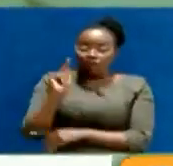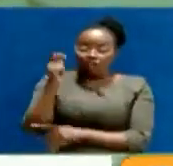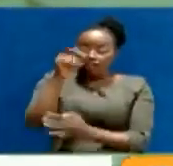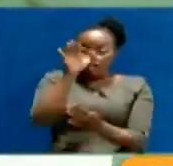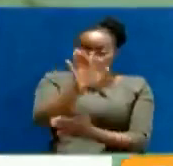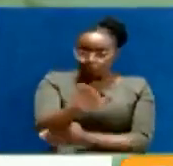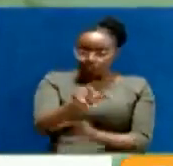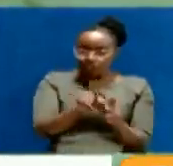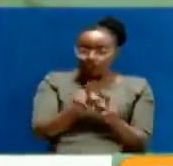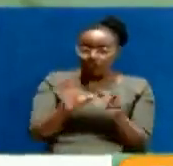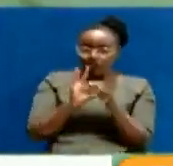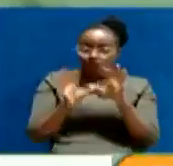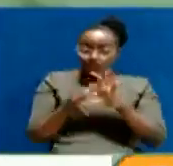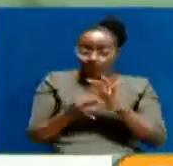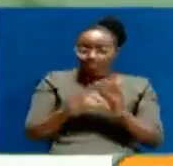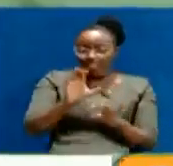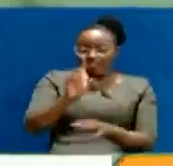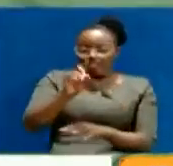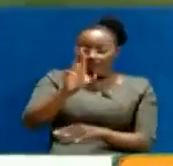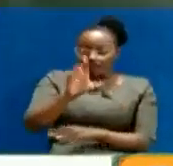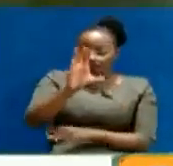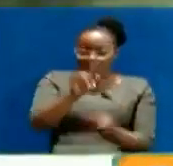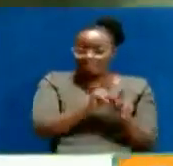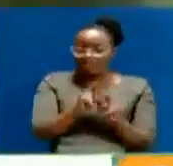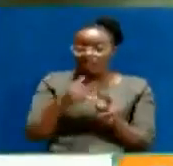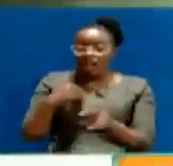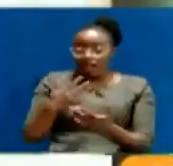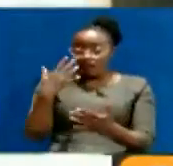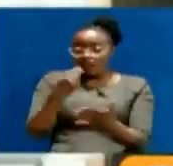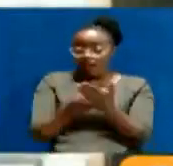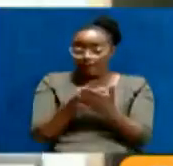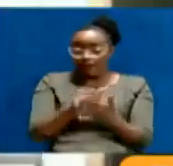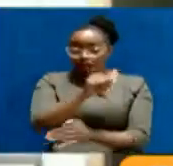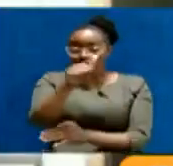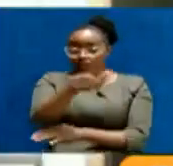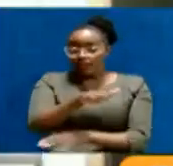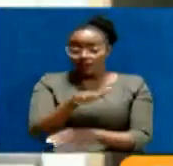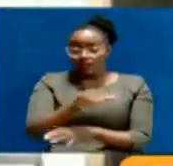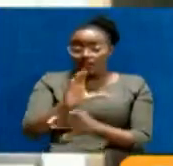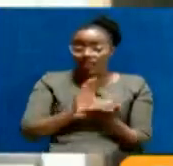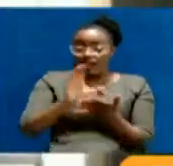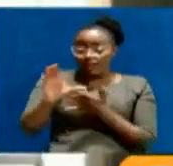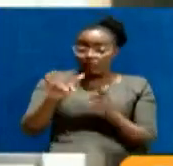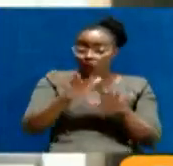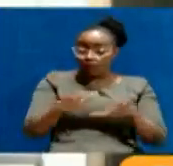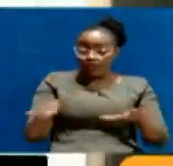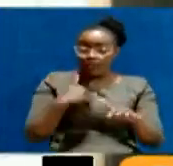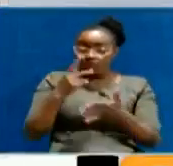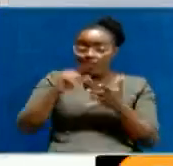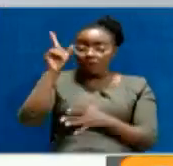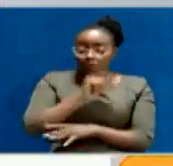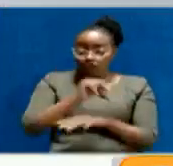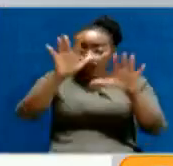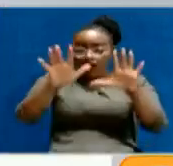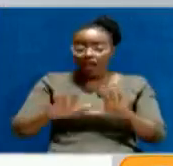Deposit Insurance Corporation, KDIC, will execute the liquidation. Elsewhere, the Capital Markets Authority has approved